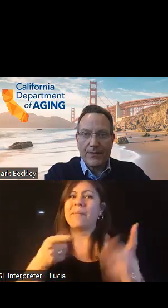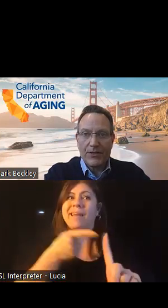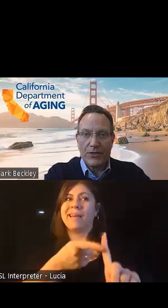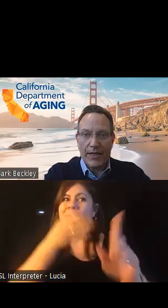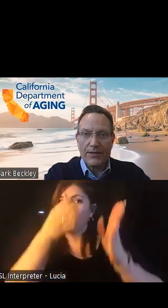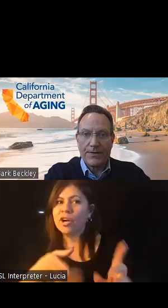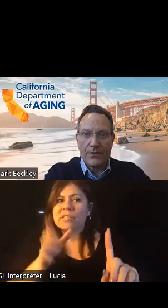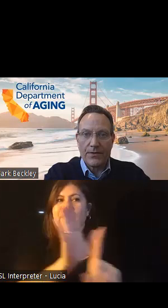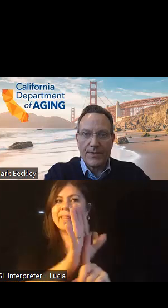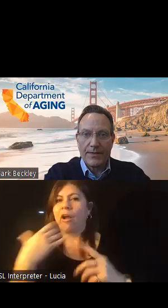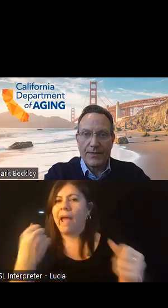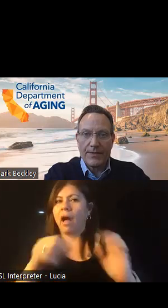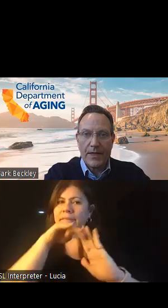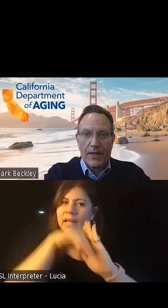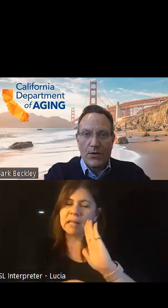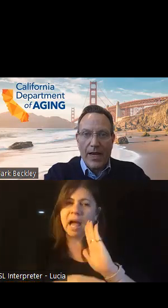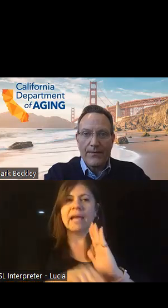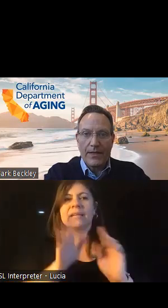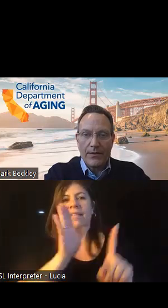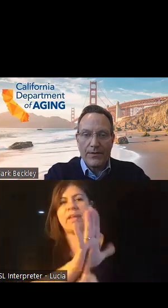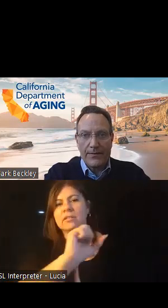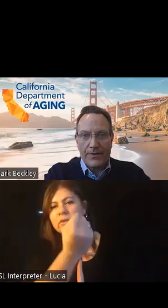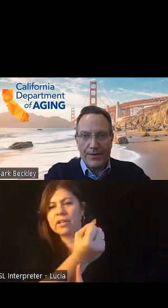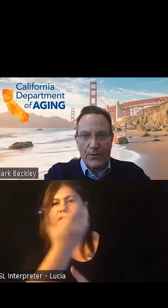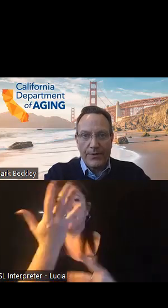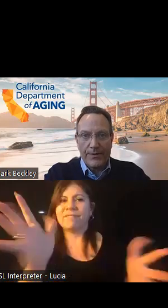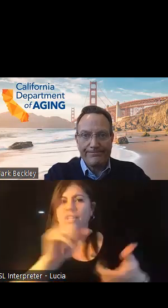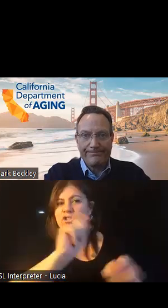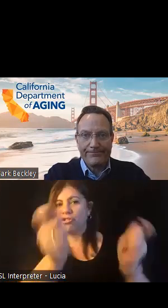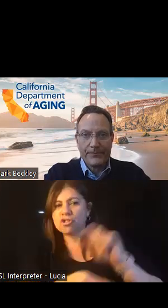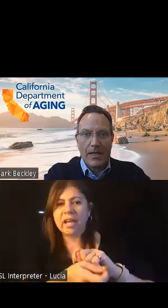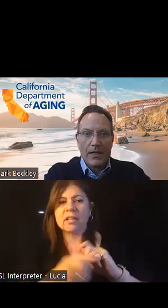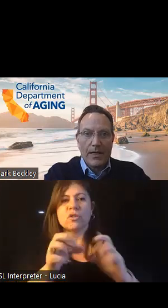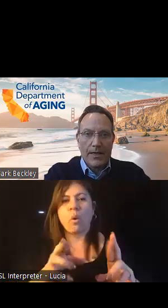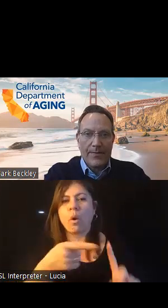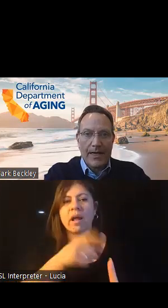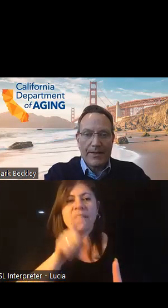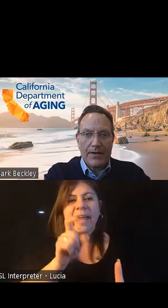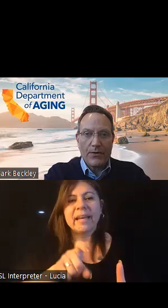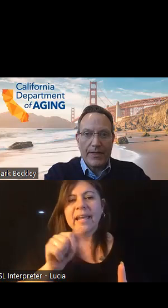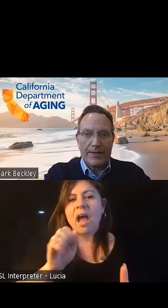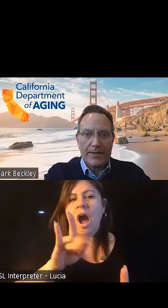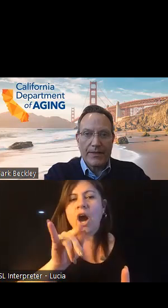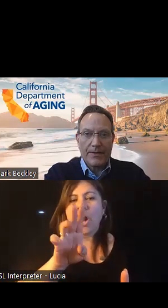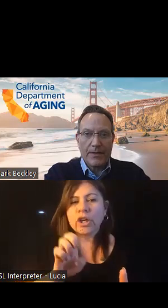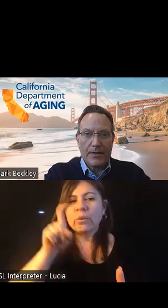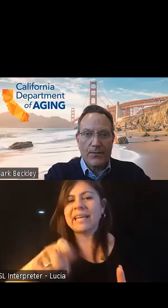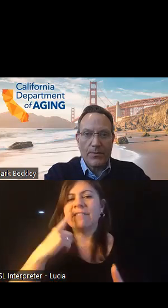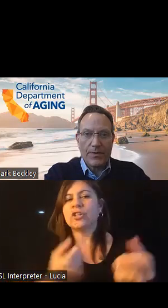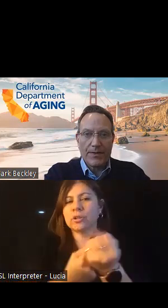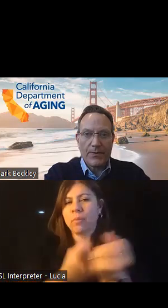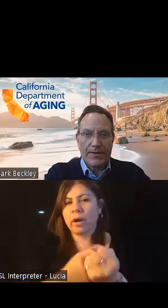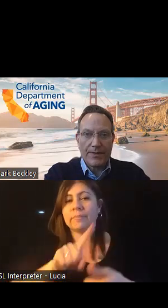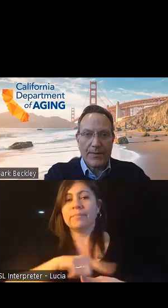a significant change in circumstances, or have an acute need for support. The next category is visits